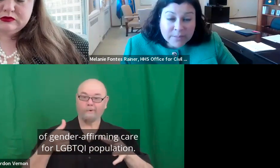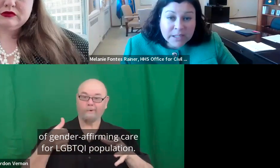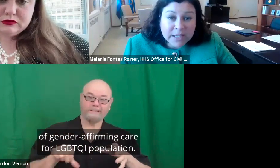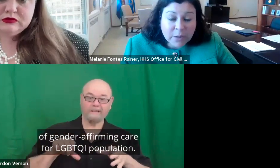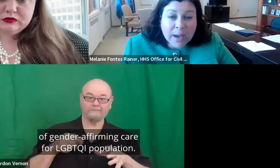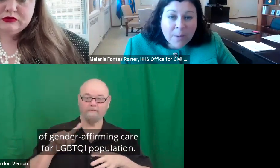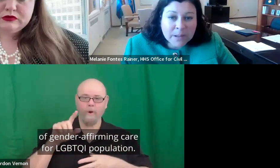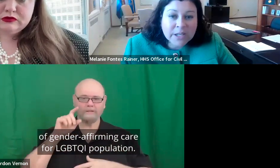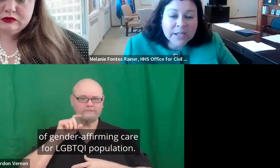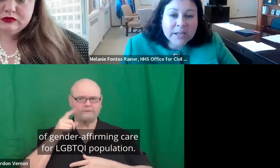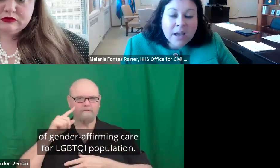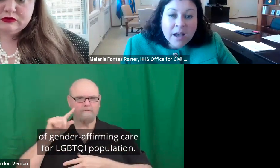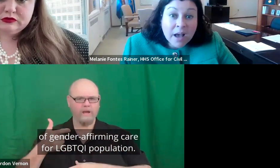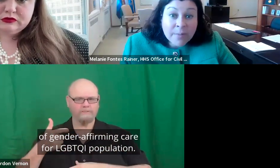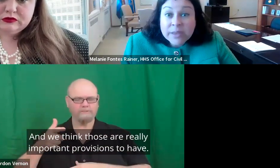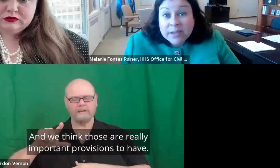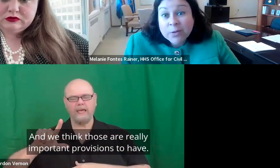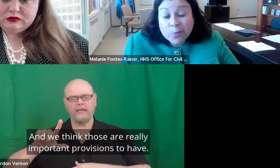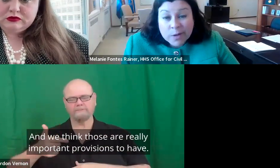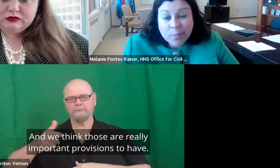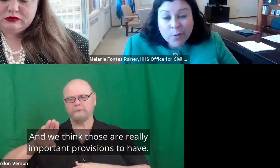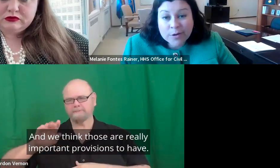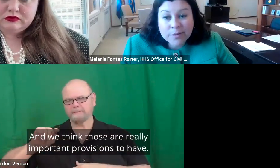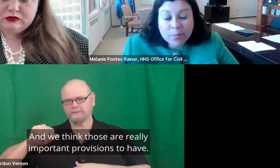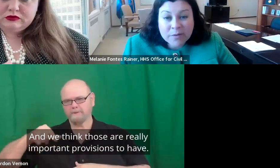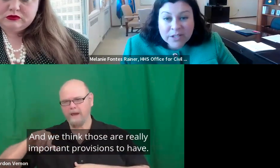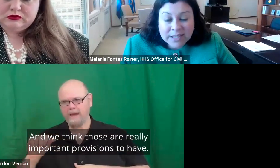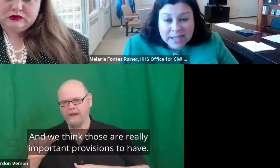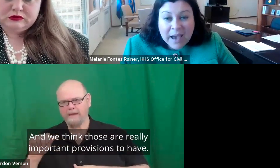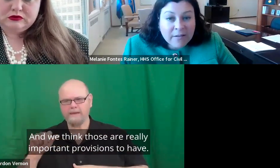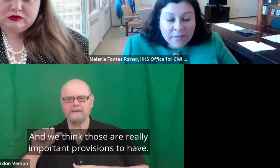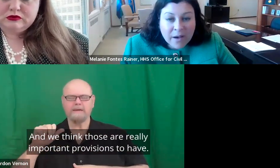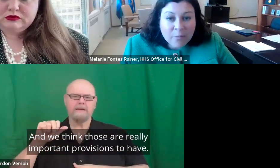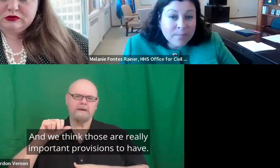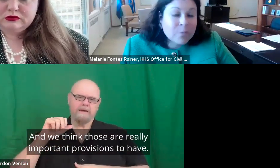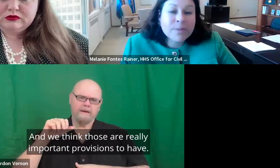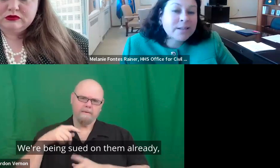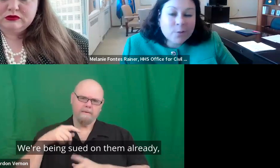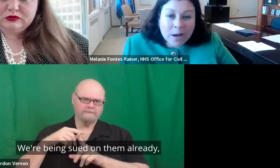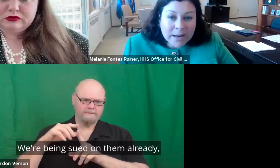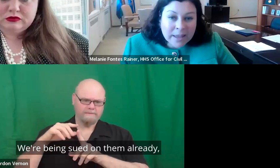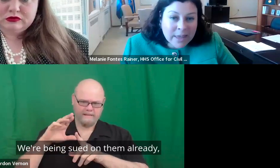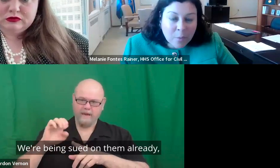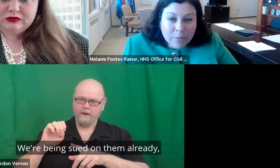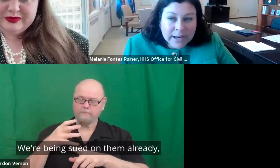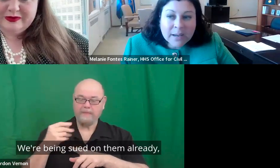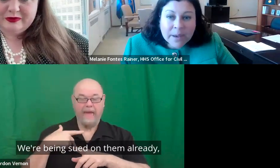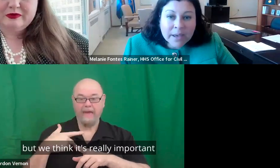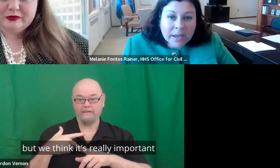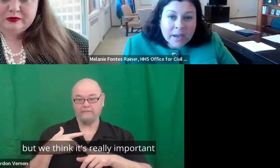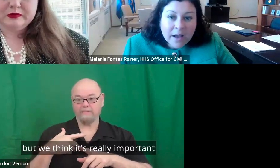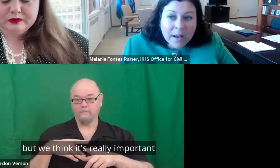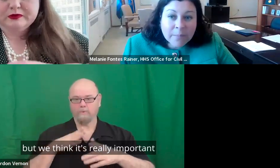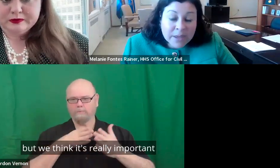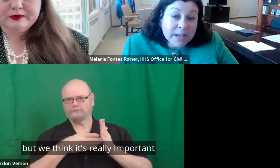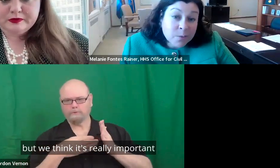for LGBTQI population. And we think those are really important provisions to have. We're being sued on them already,